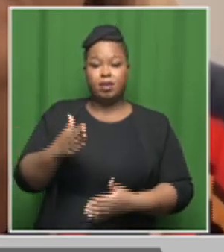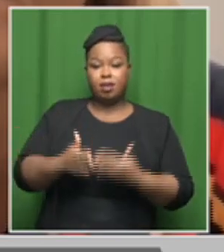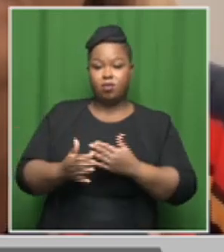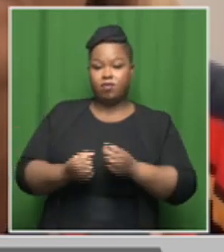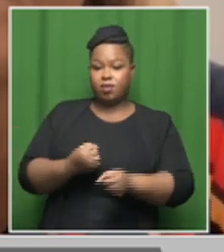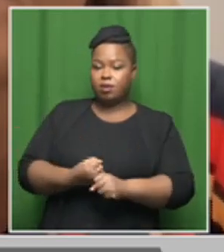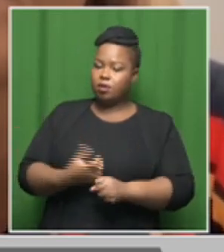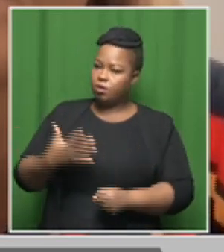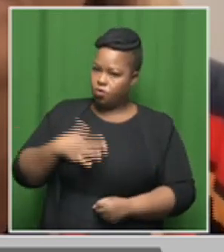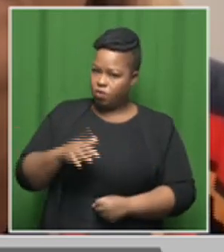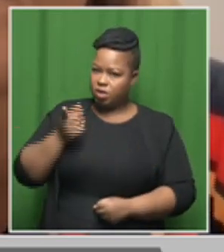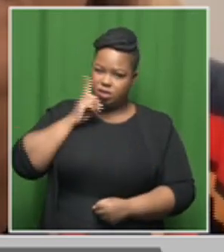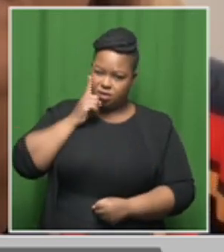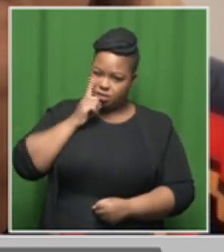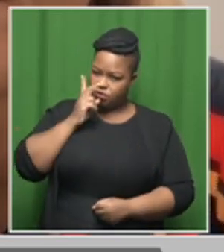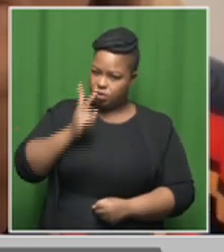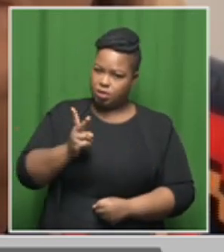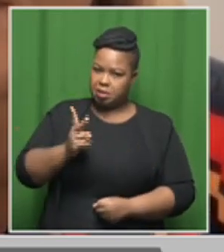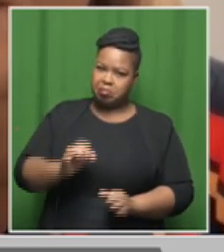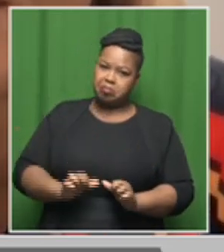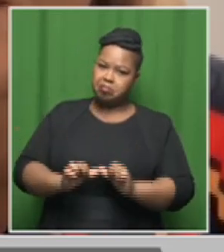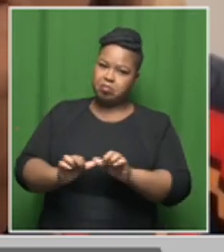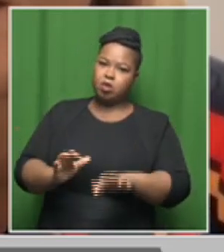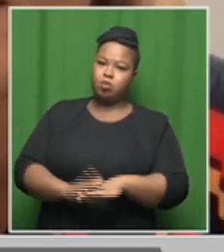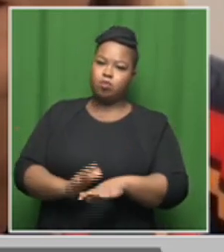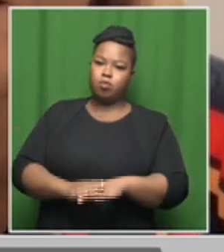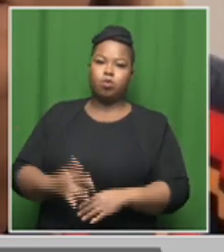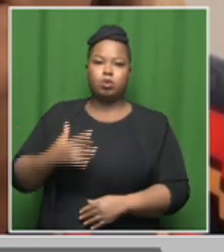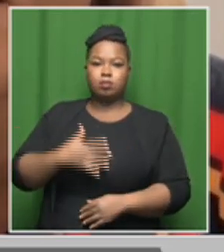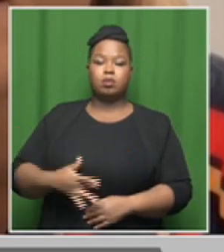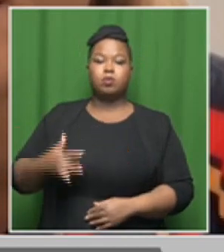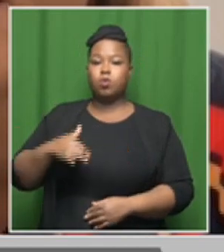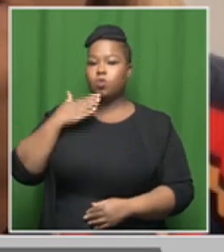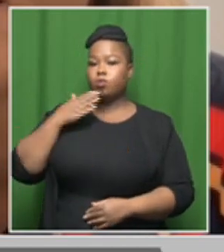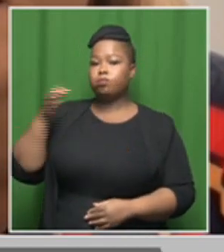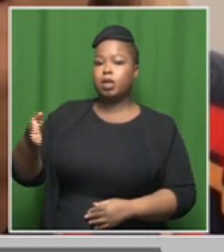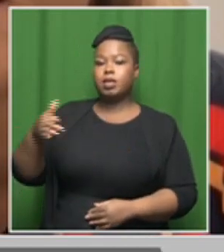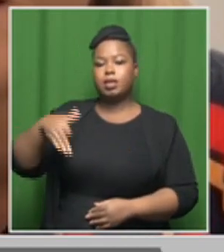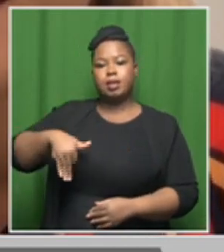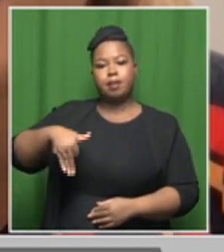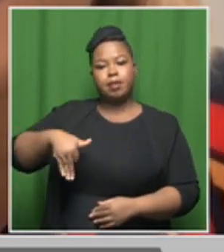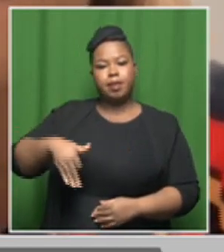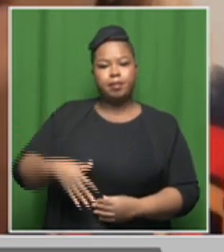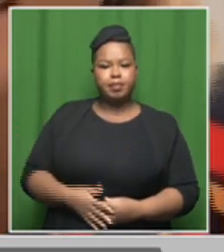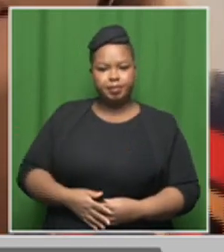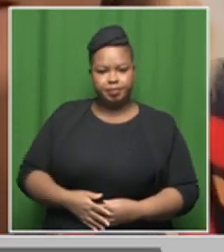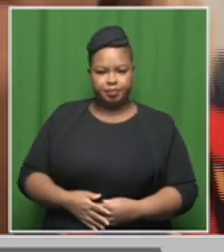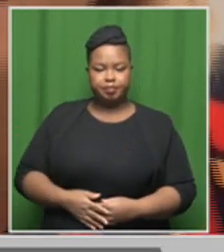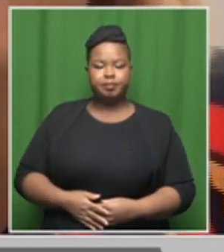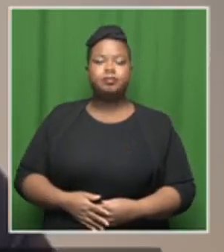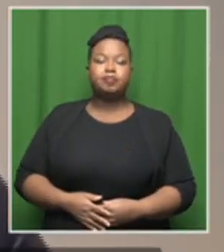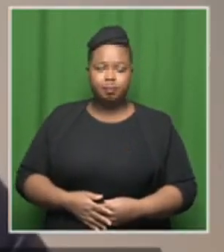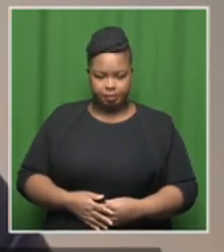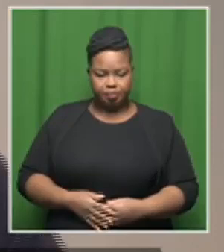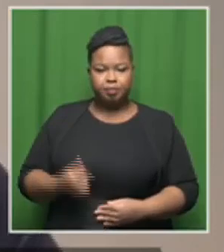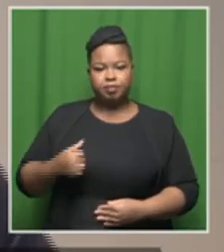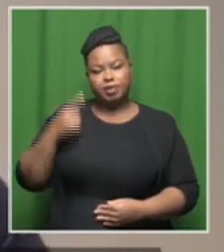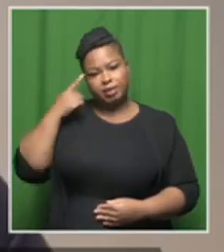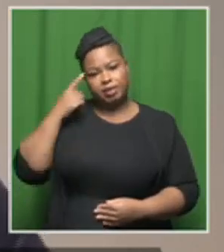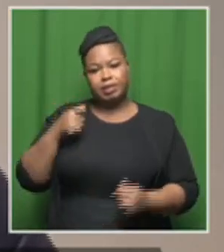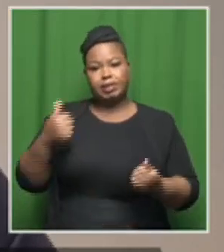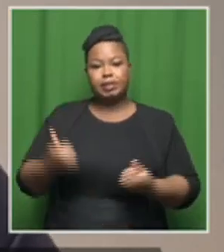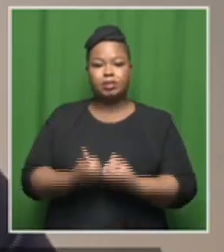looking as well to pick up from where they left off, being the player of the tournament out in Namibia. Yeah, I think it's a massive challenge